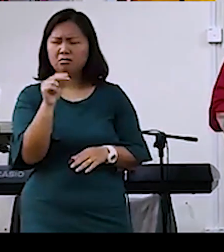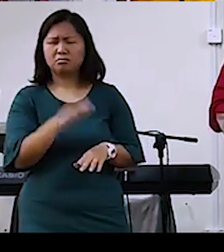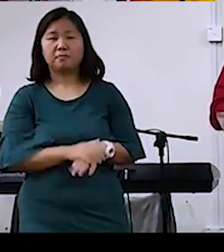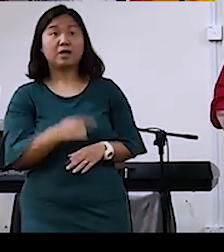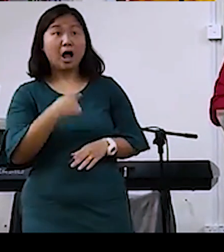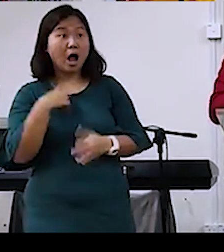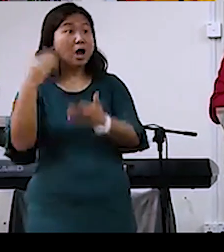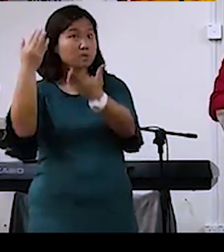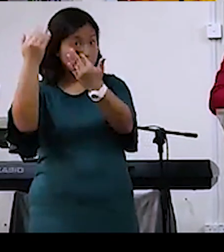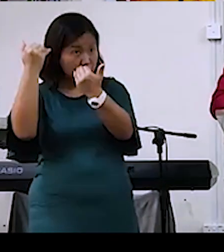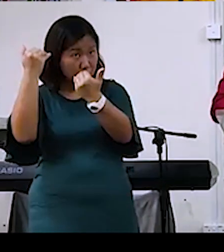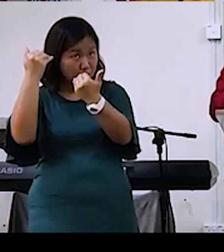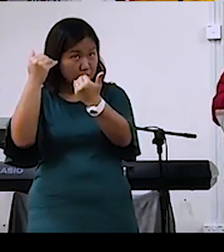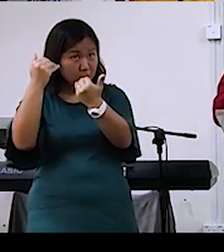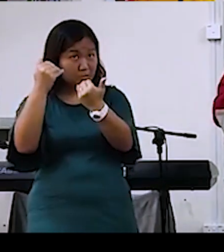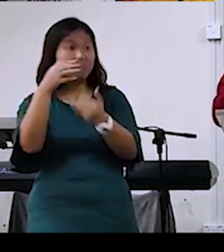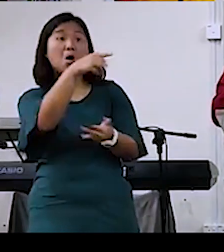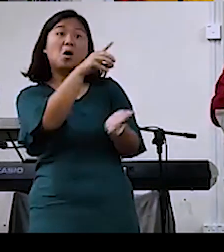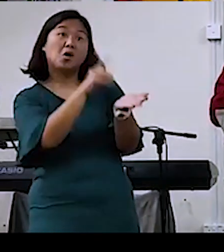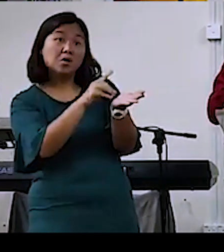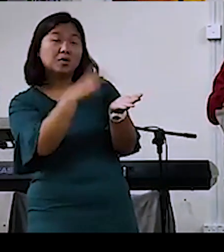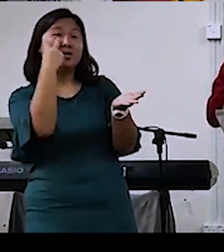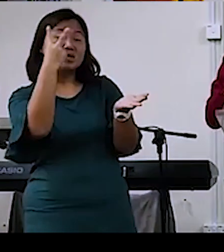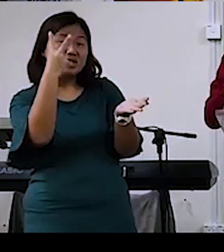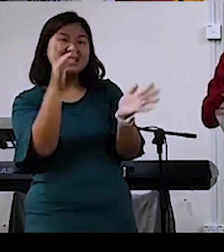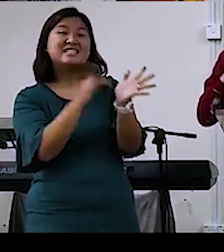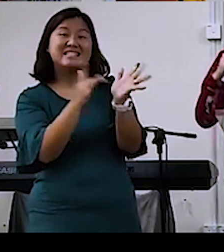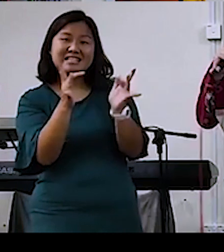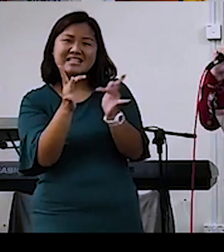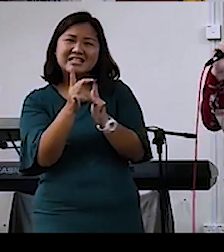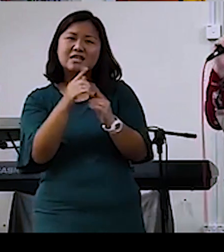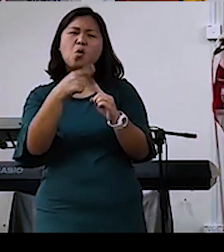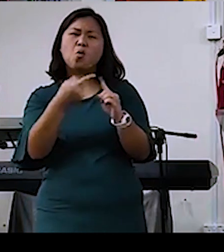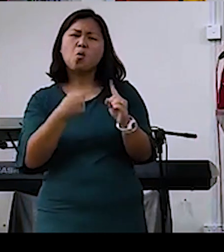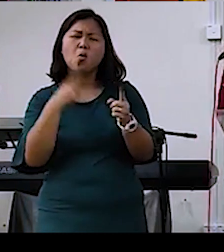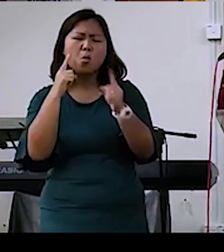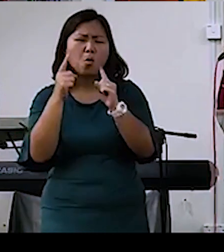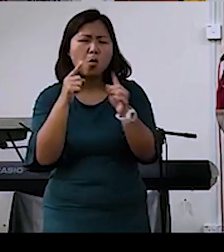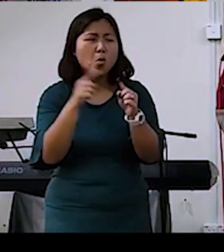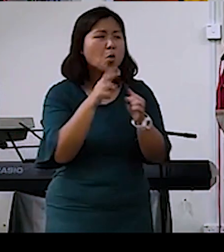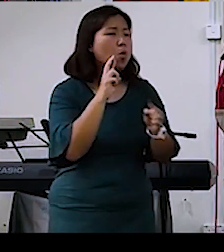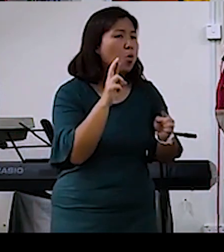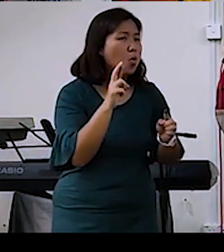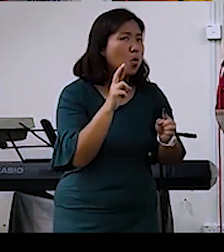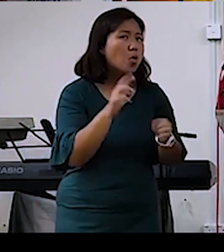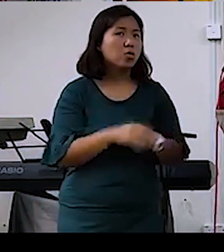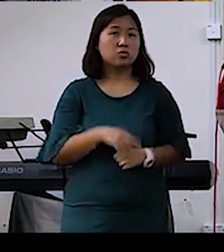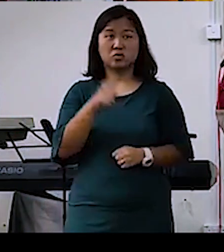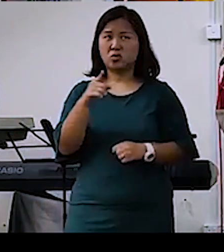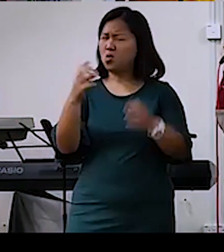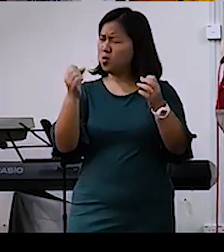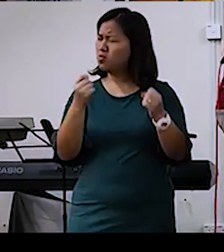see Jesus in my interaction with her. Who can say amen? That's what ministry is all about. That's why you want to be